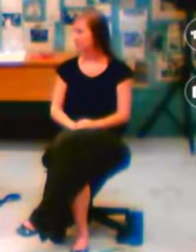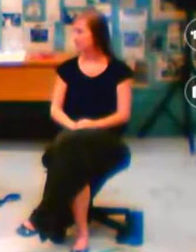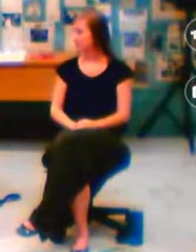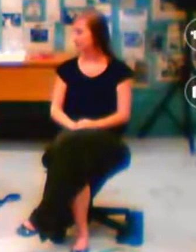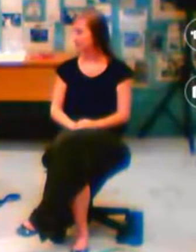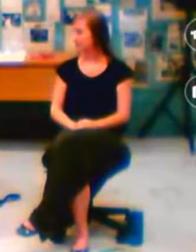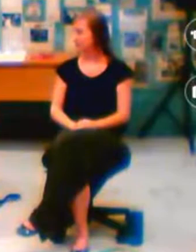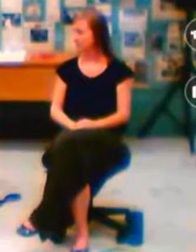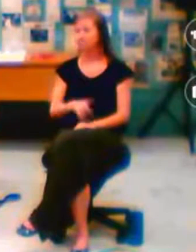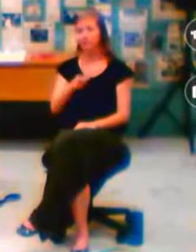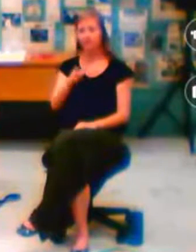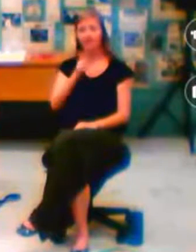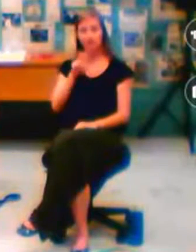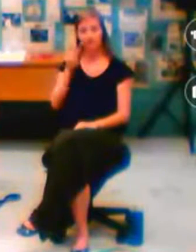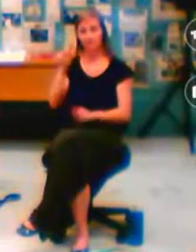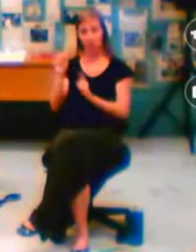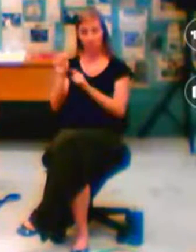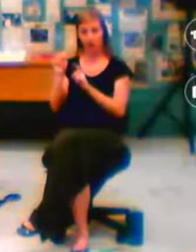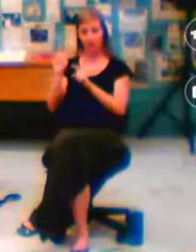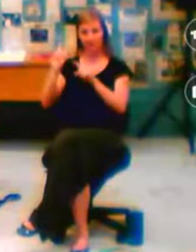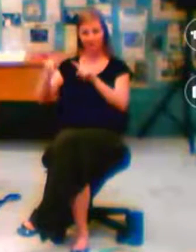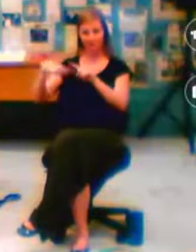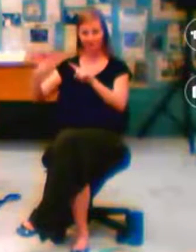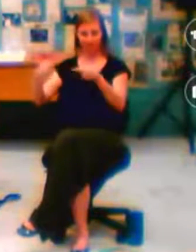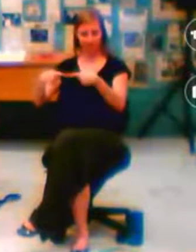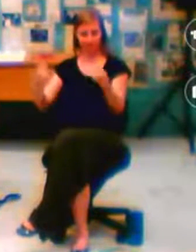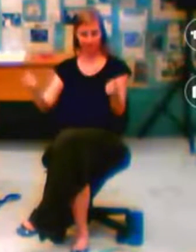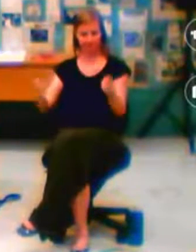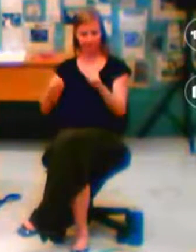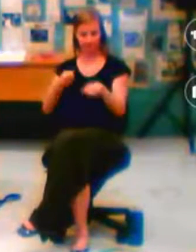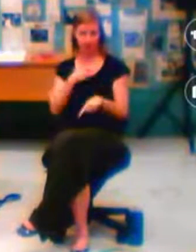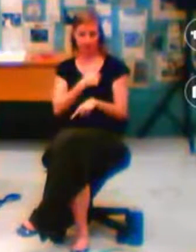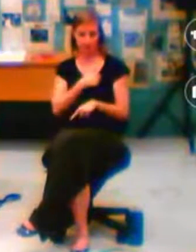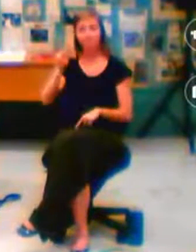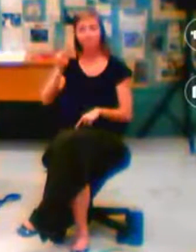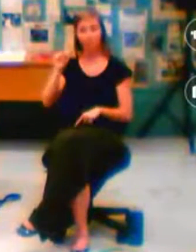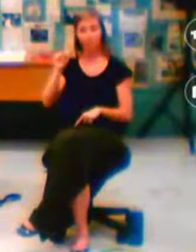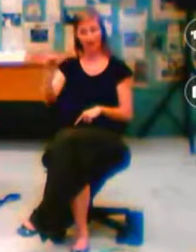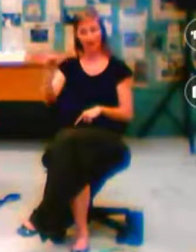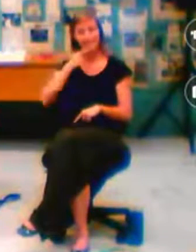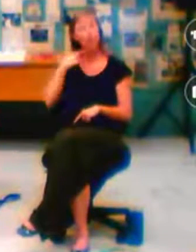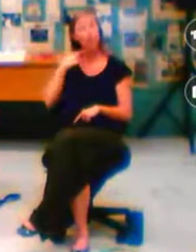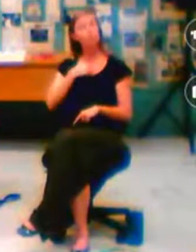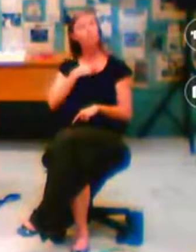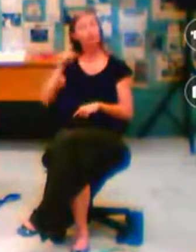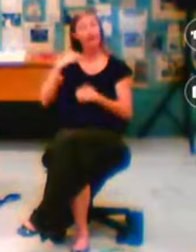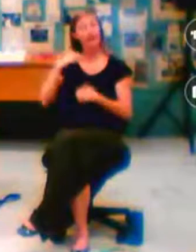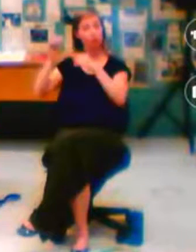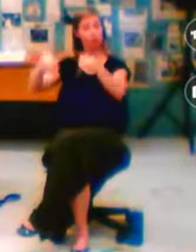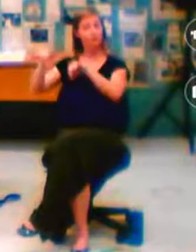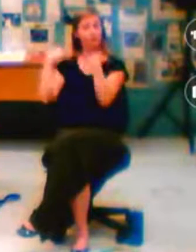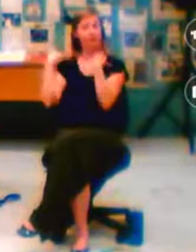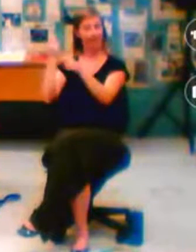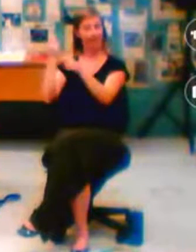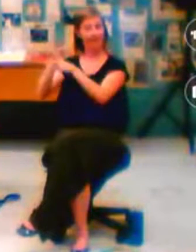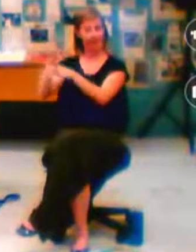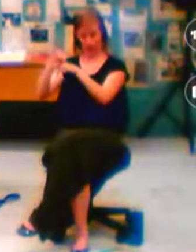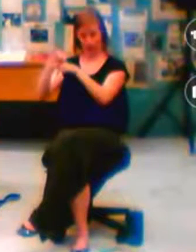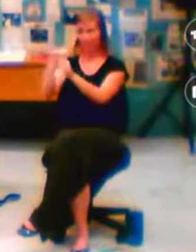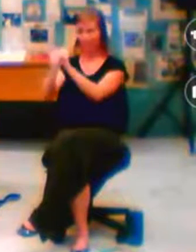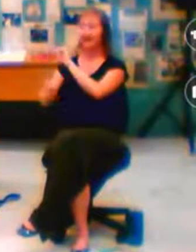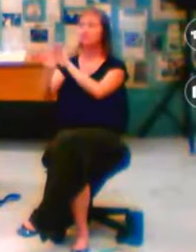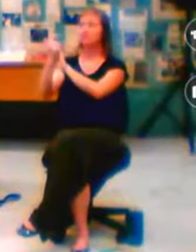be provided under Colorado Care? Correct. What do you take for Senator Aguilar? So